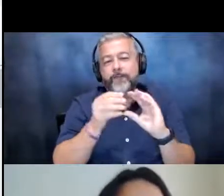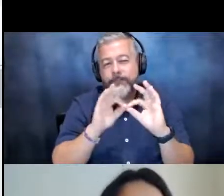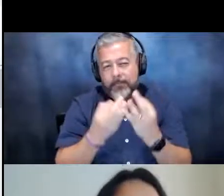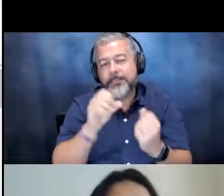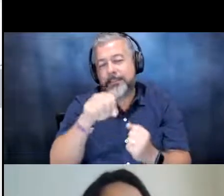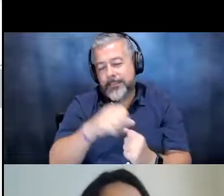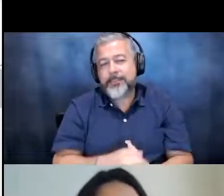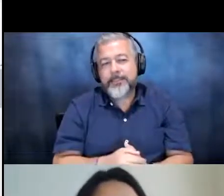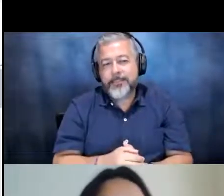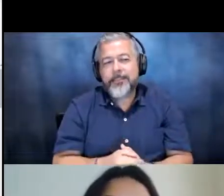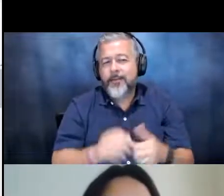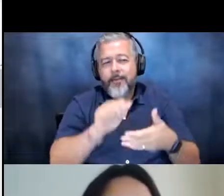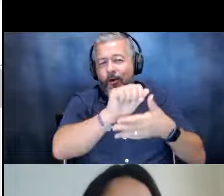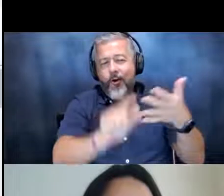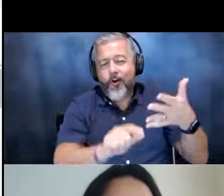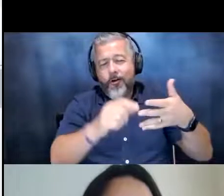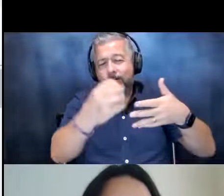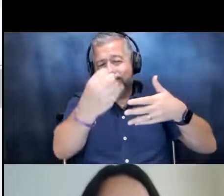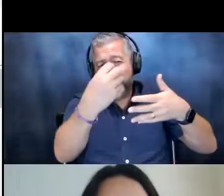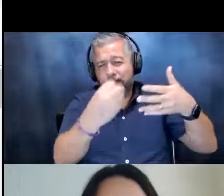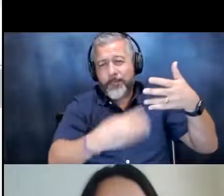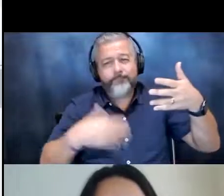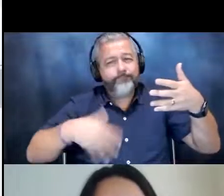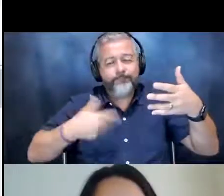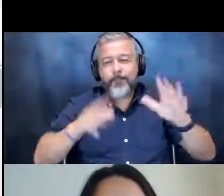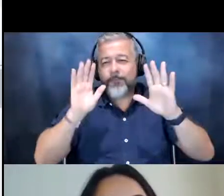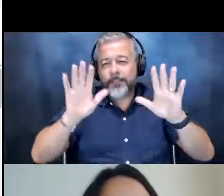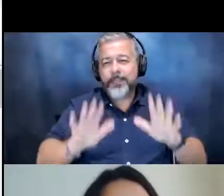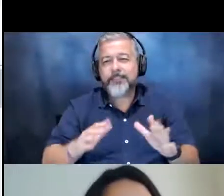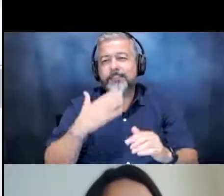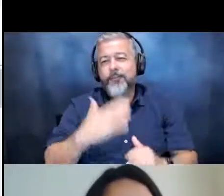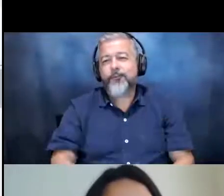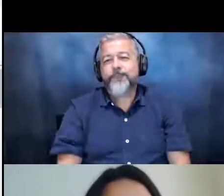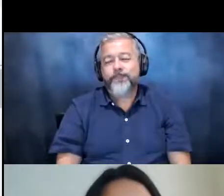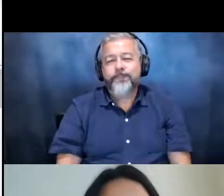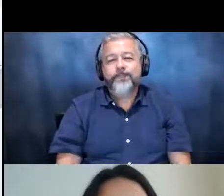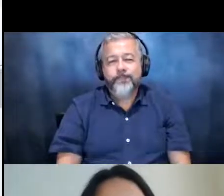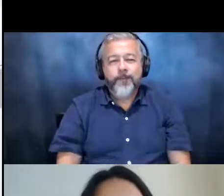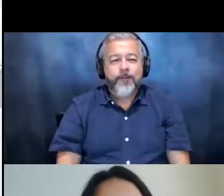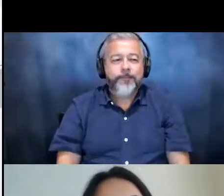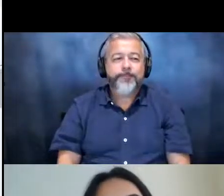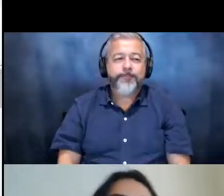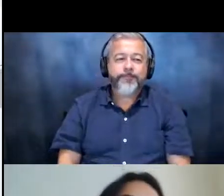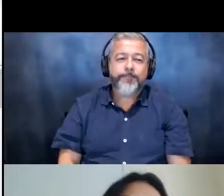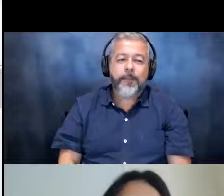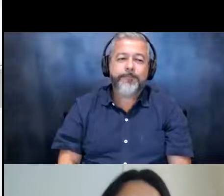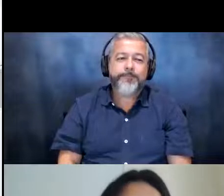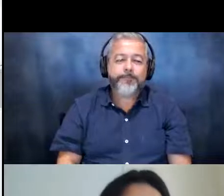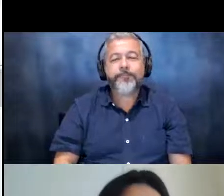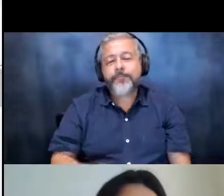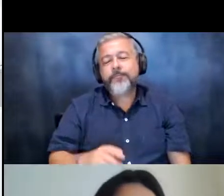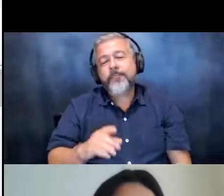This is fantastic, absolutely fantastic. So like we mentioned earlier, there are going to be